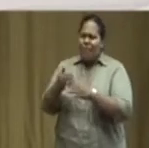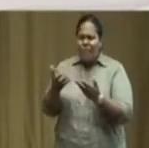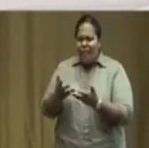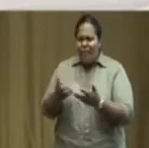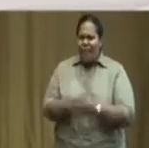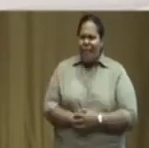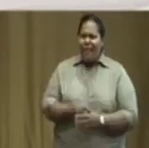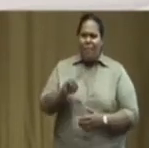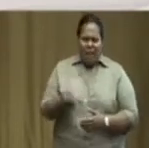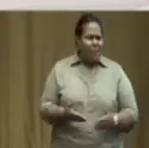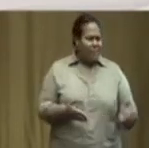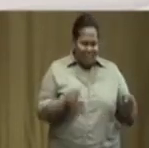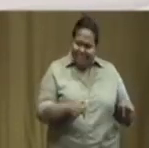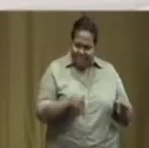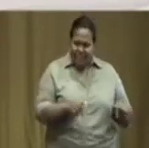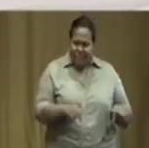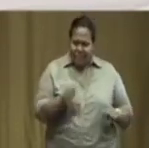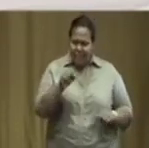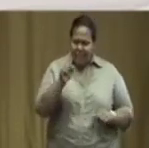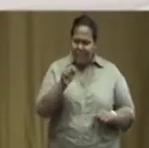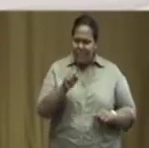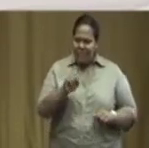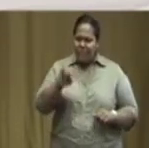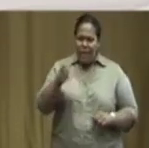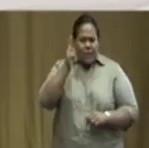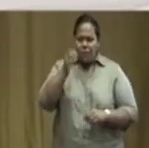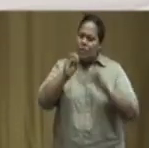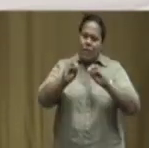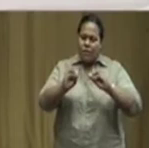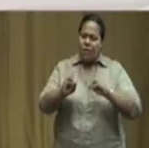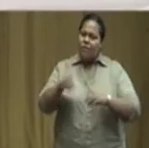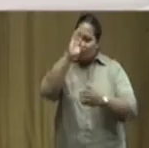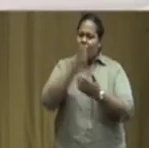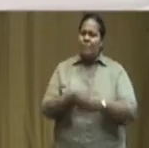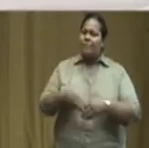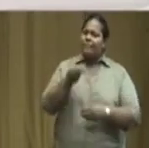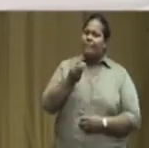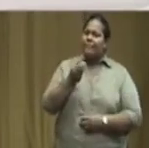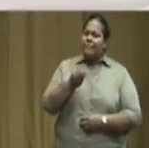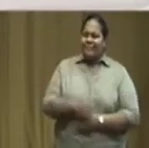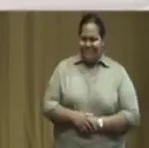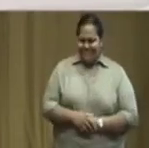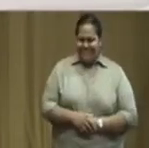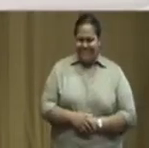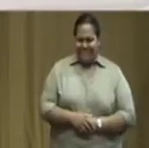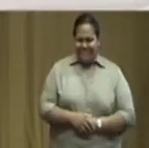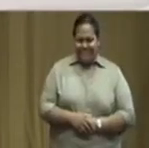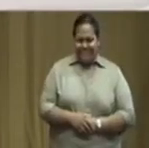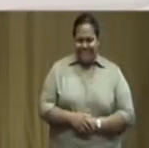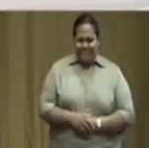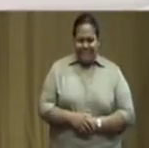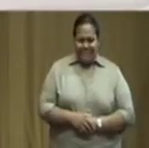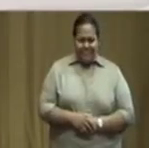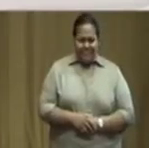doesn't. And by the sounds of things, for politics it wouldn't either. Because almost the sole